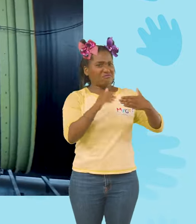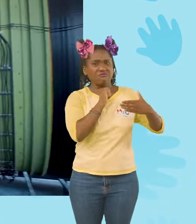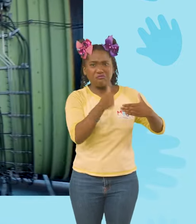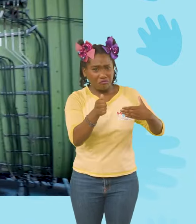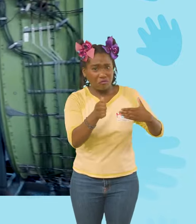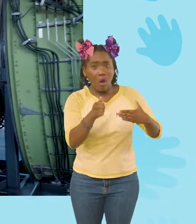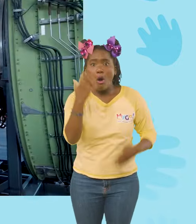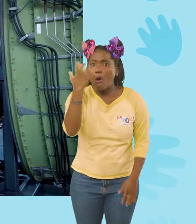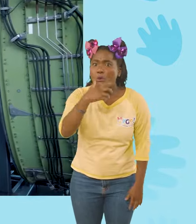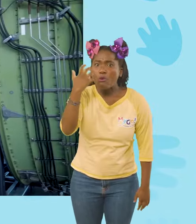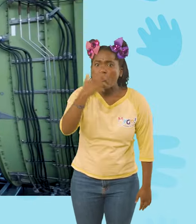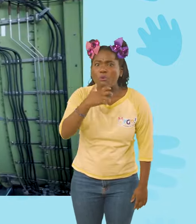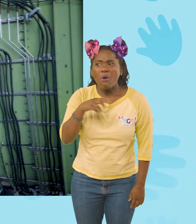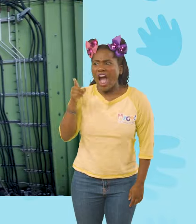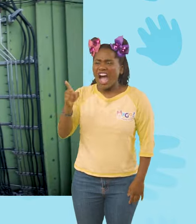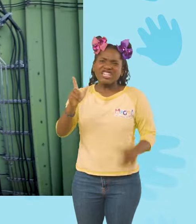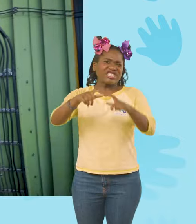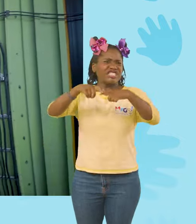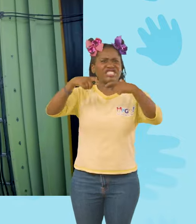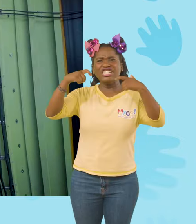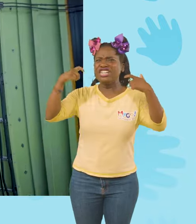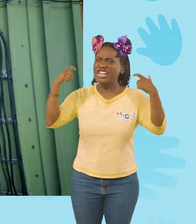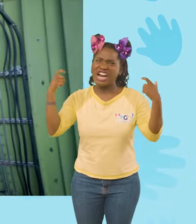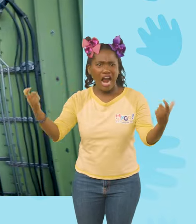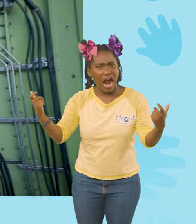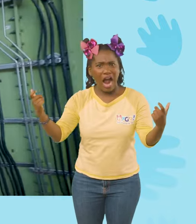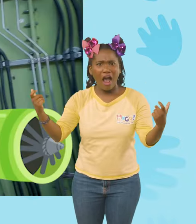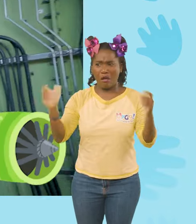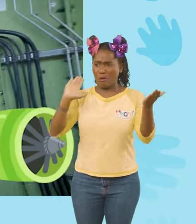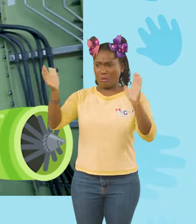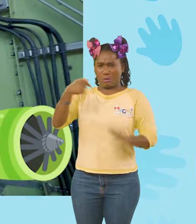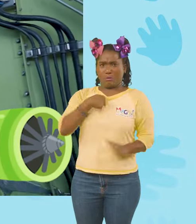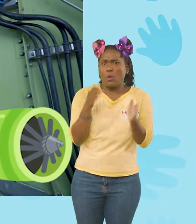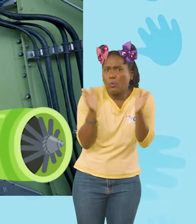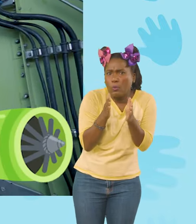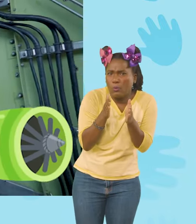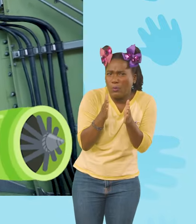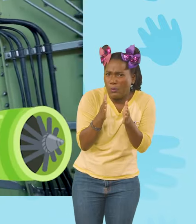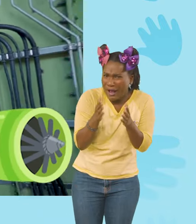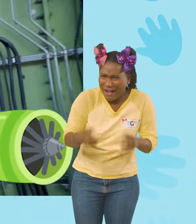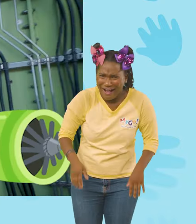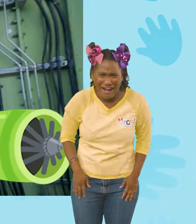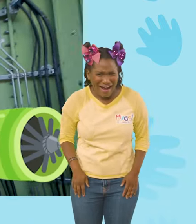it. Whoa, it is so big. Look how big it is compared to me.